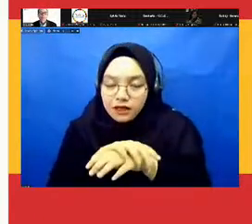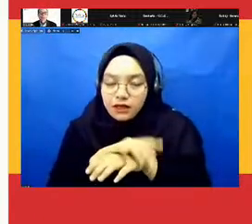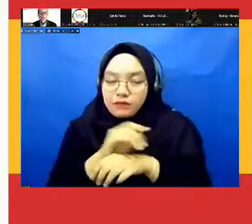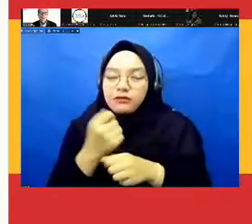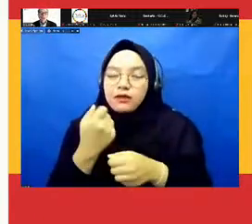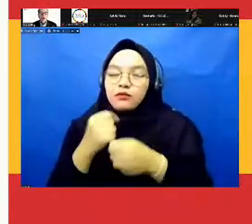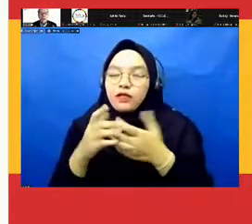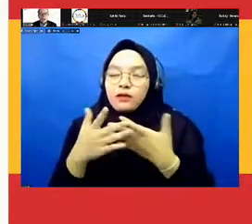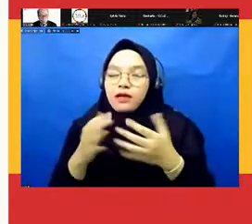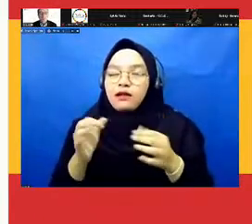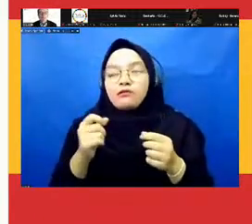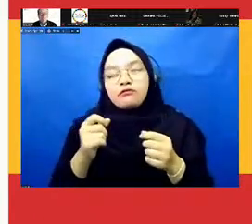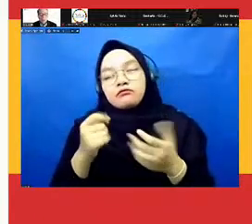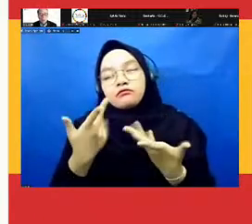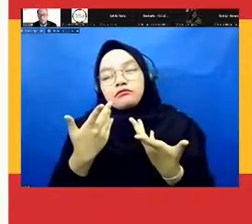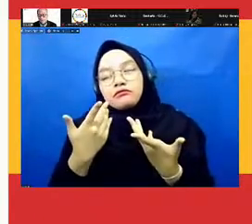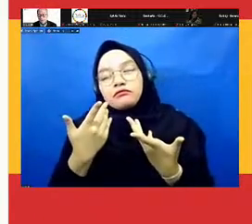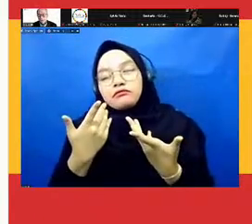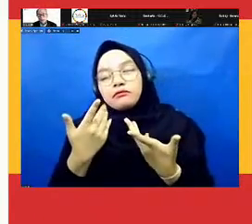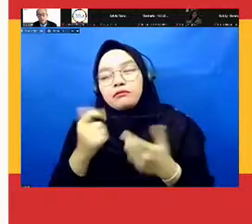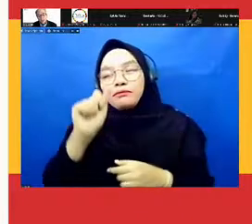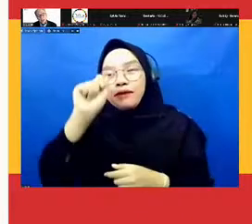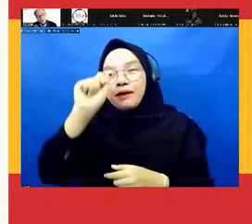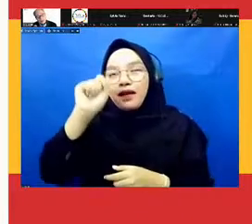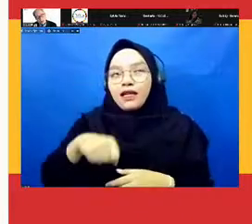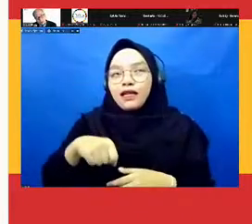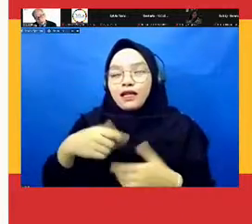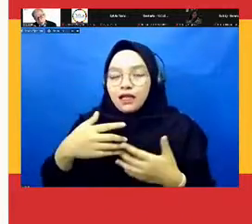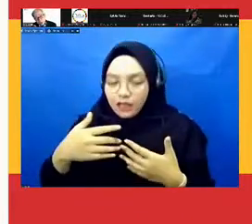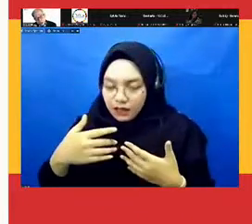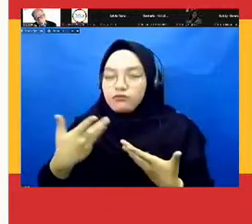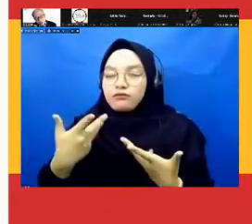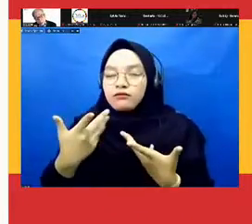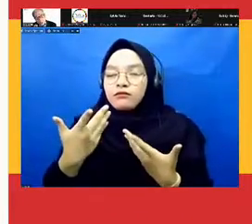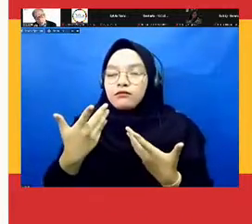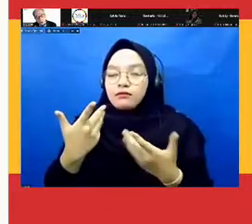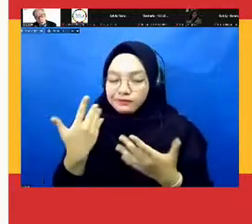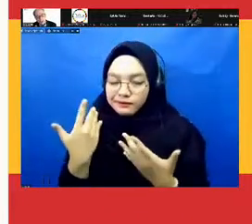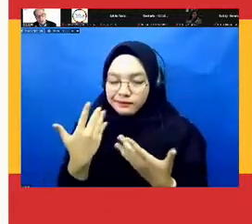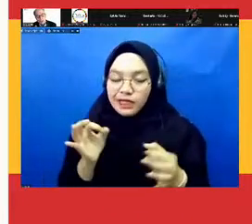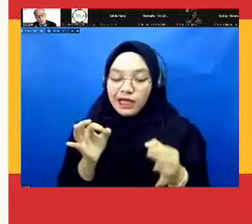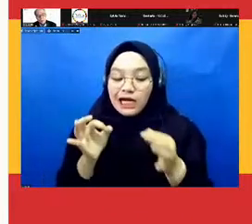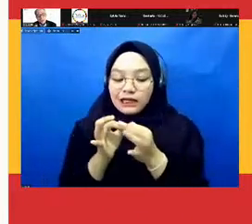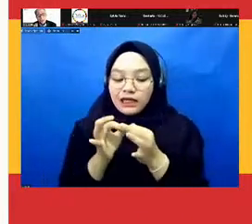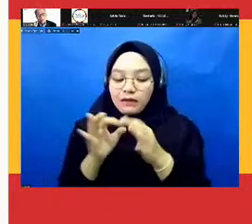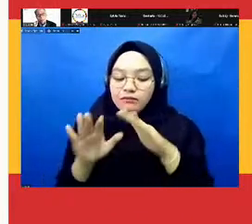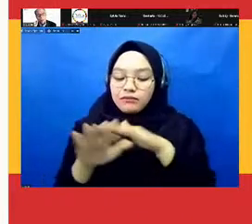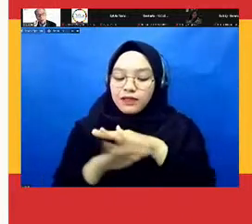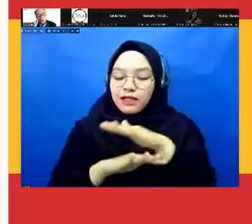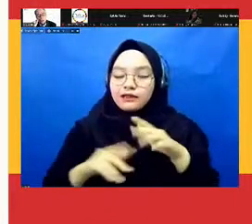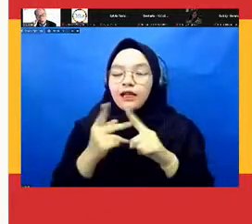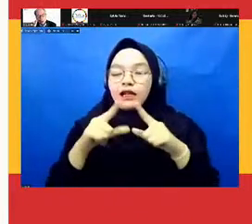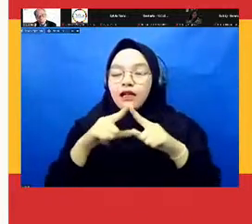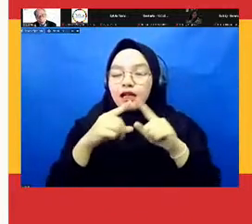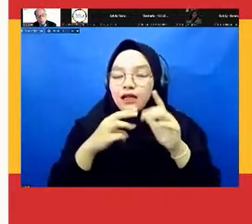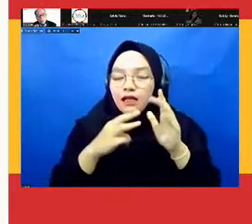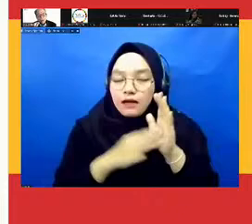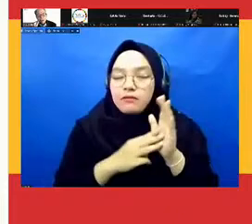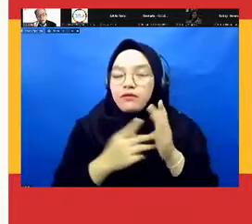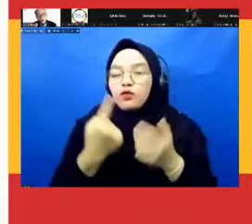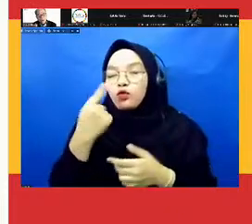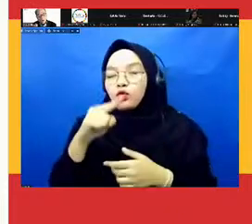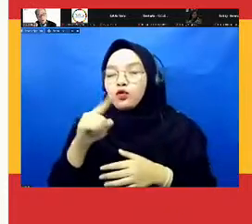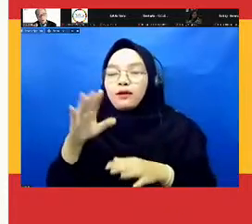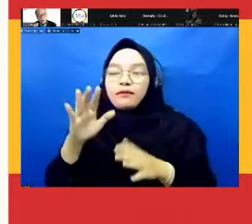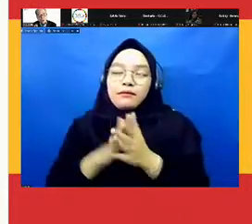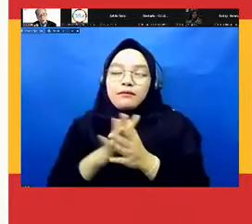management of the local government. That seems to be the most important one, but to find